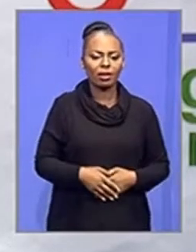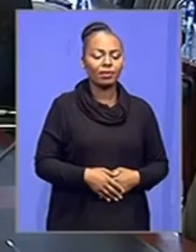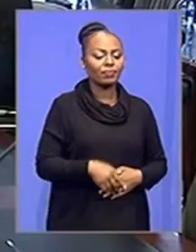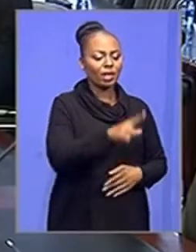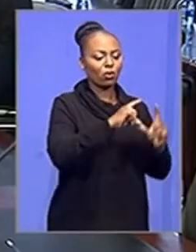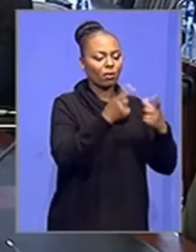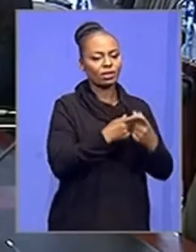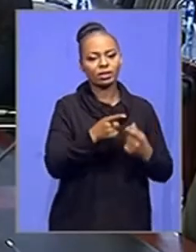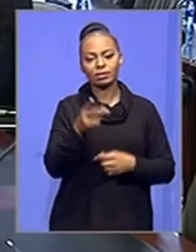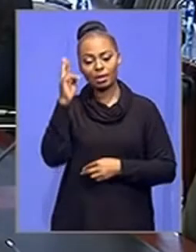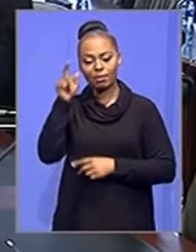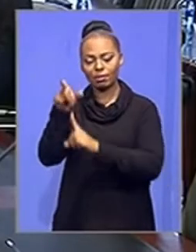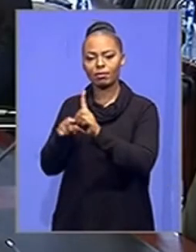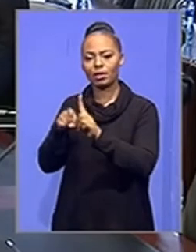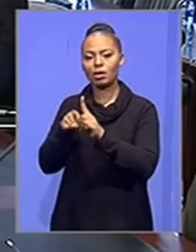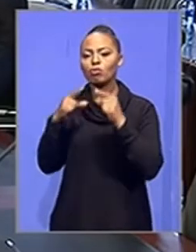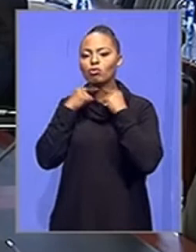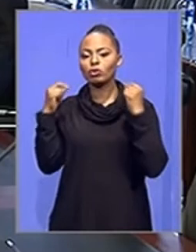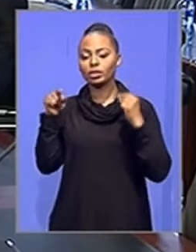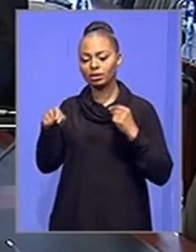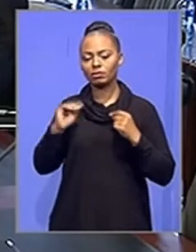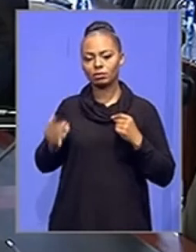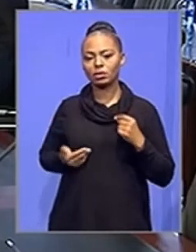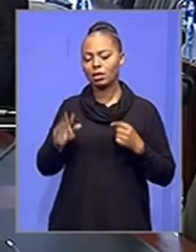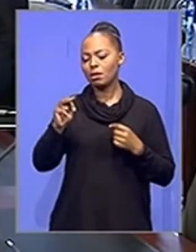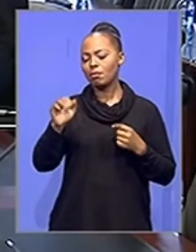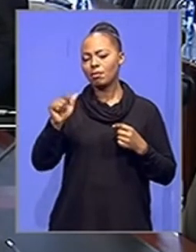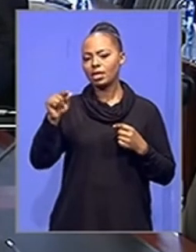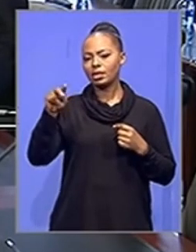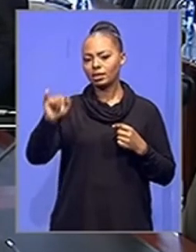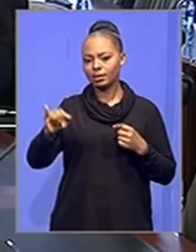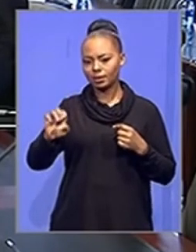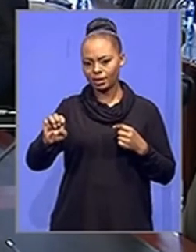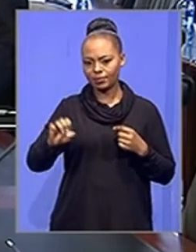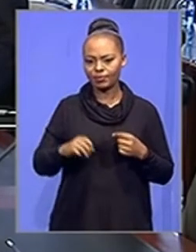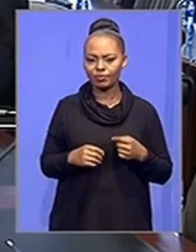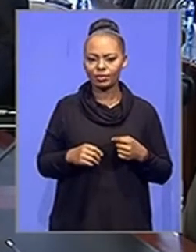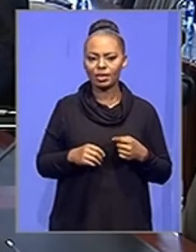Pastor Malet, I don't think you